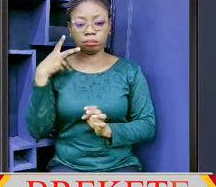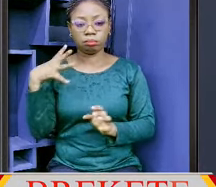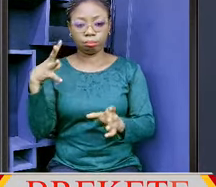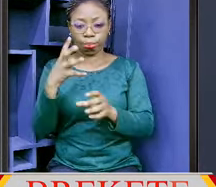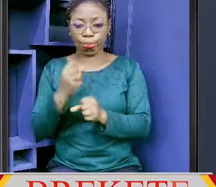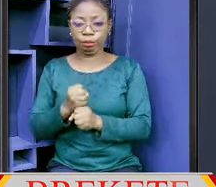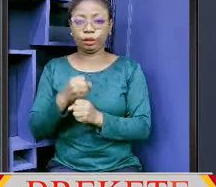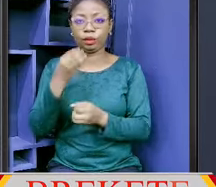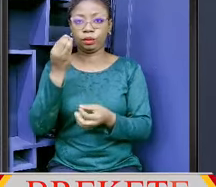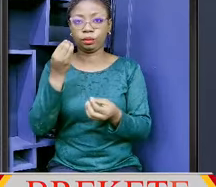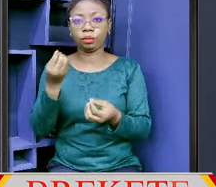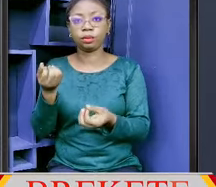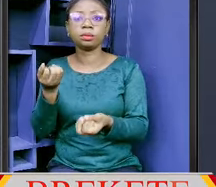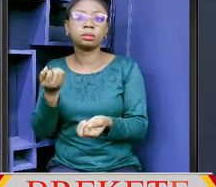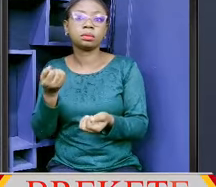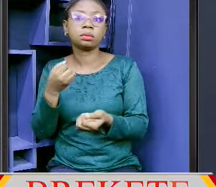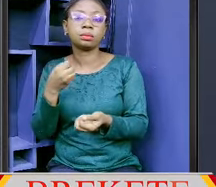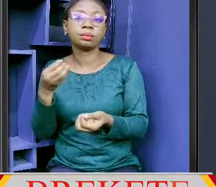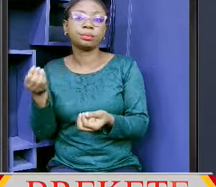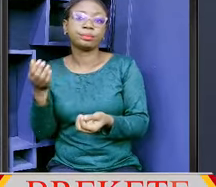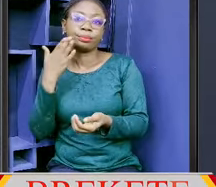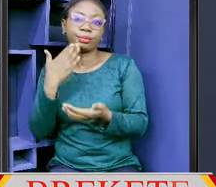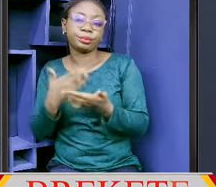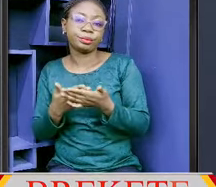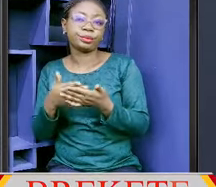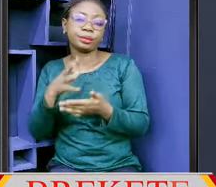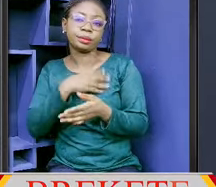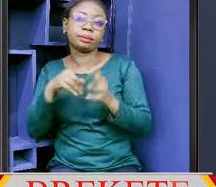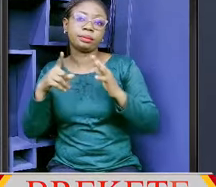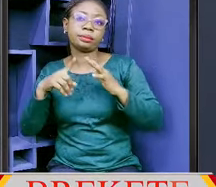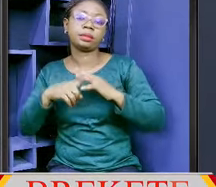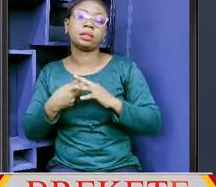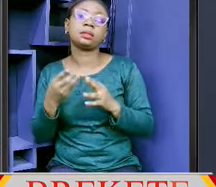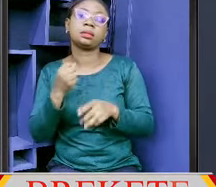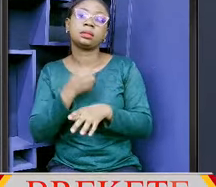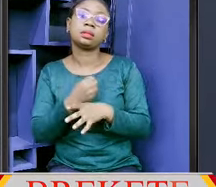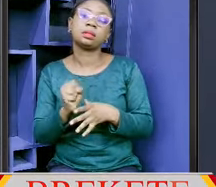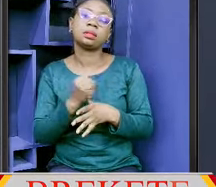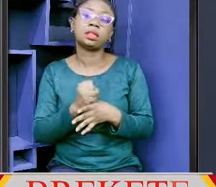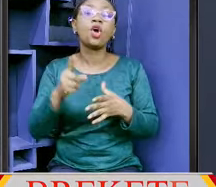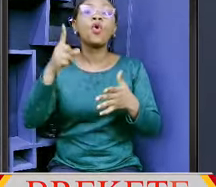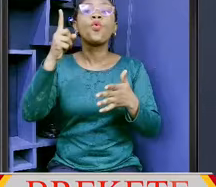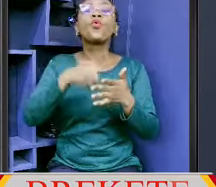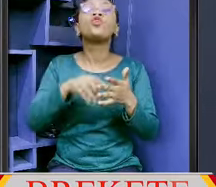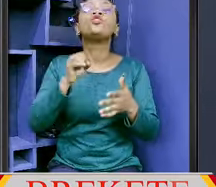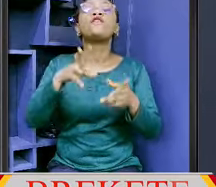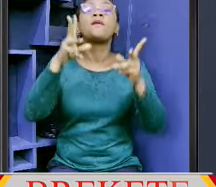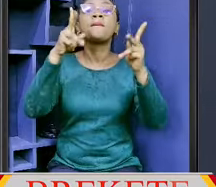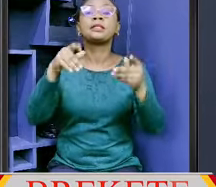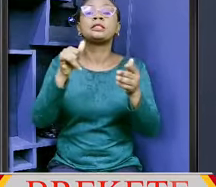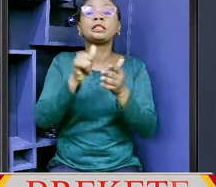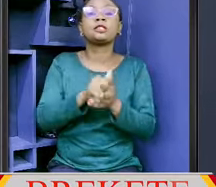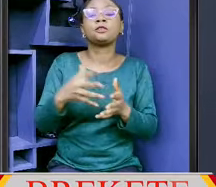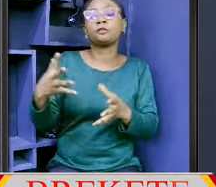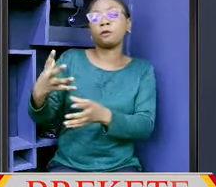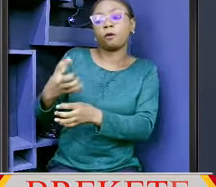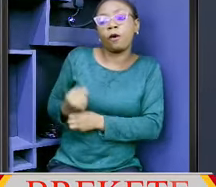Sees goods, come they share. What are the person where you now seize the goods from him?